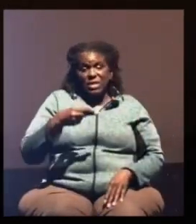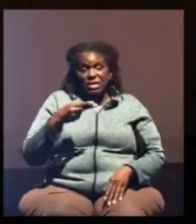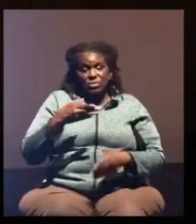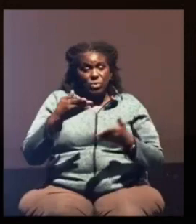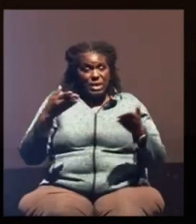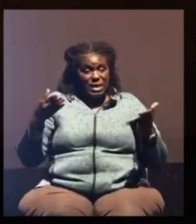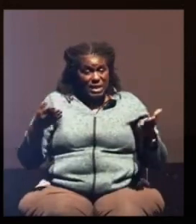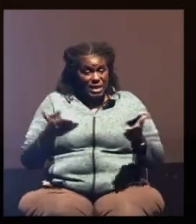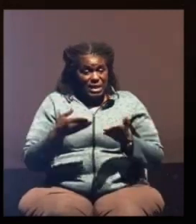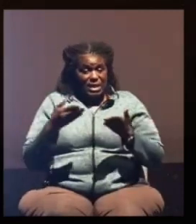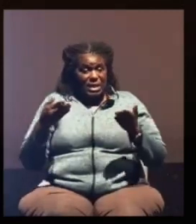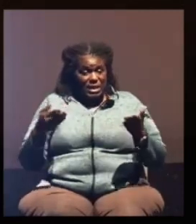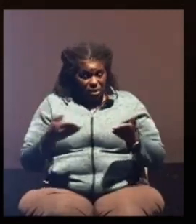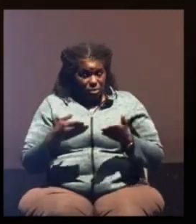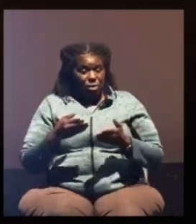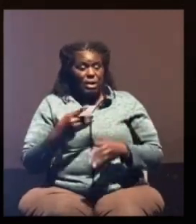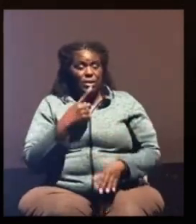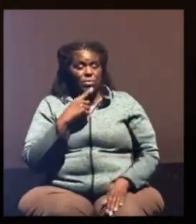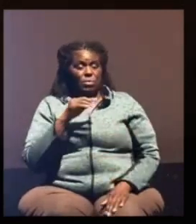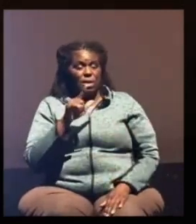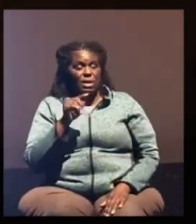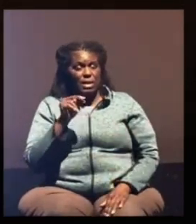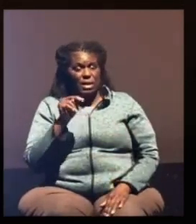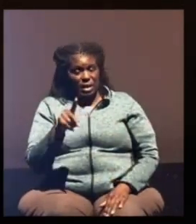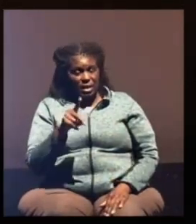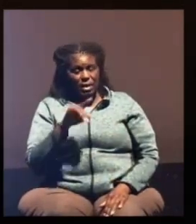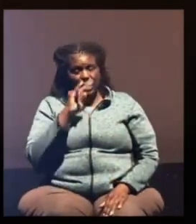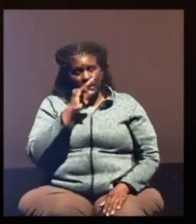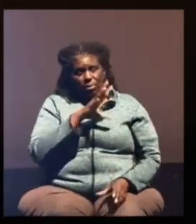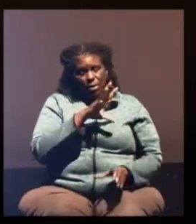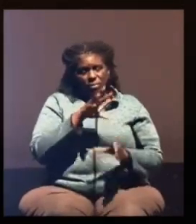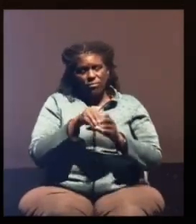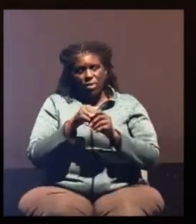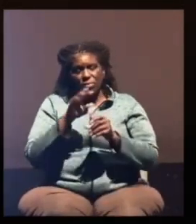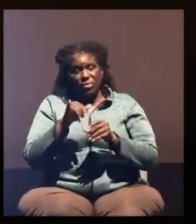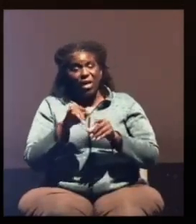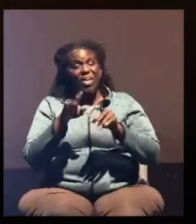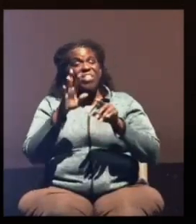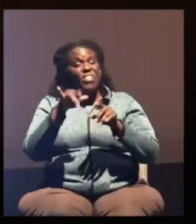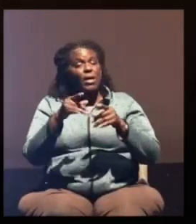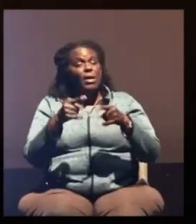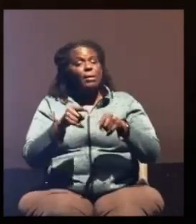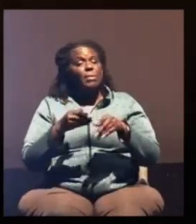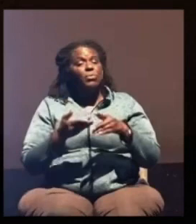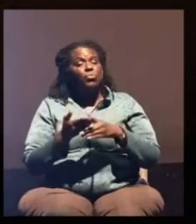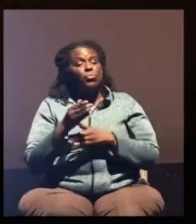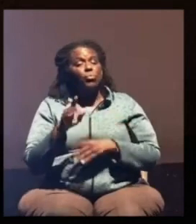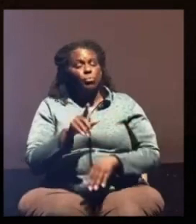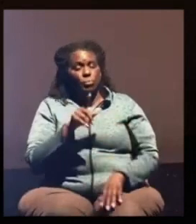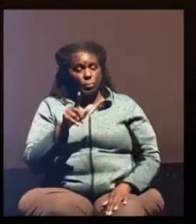the participants in it themselves. All of that is done through the library.